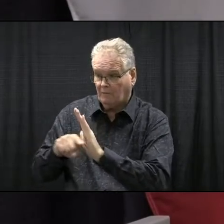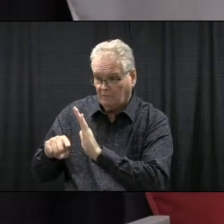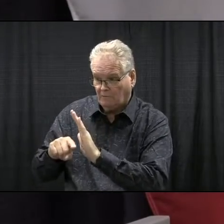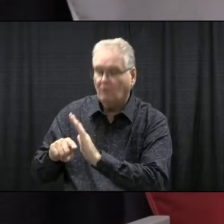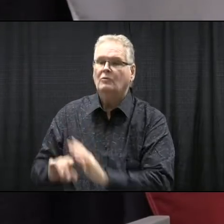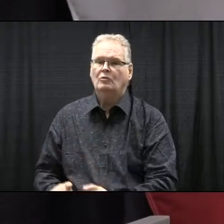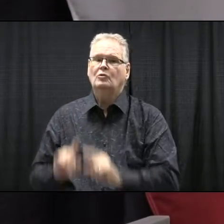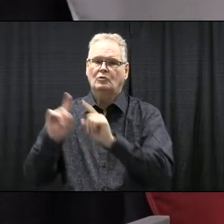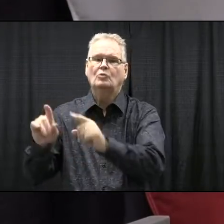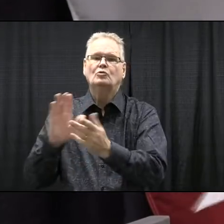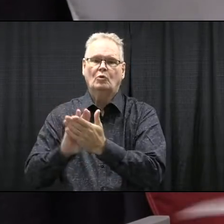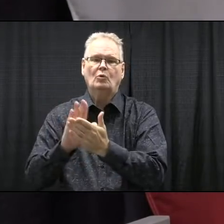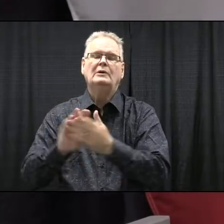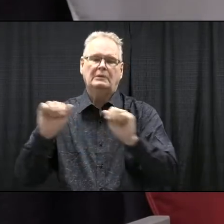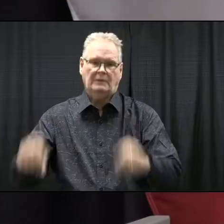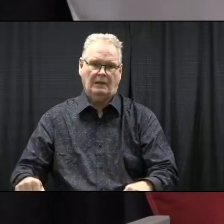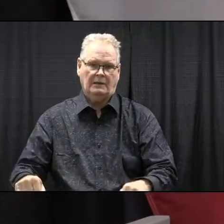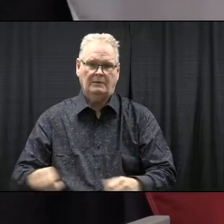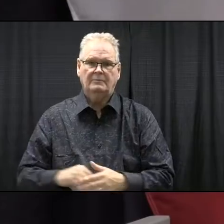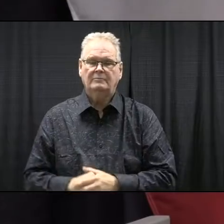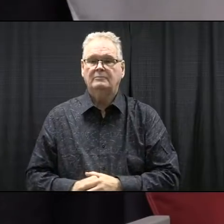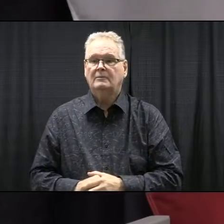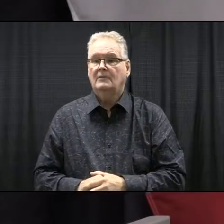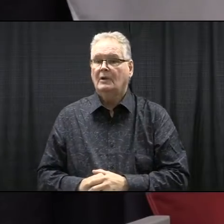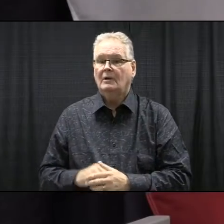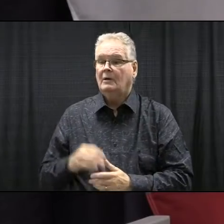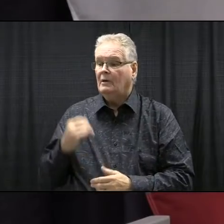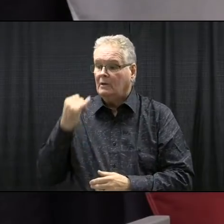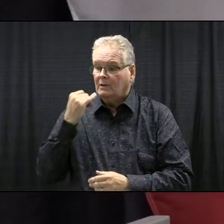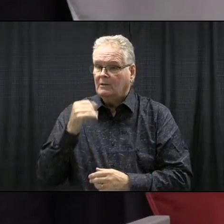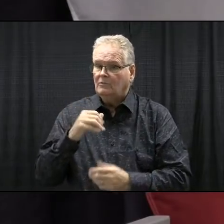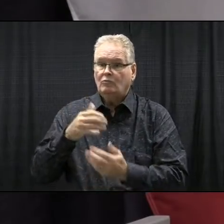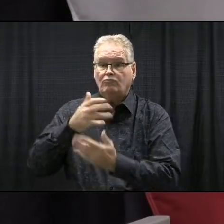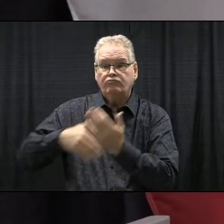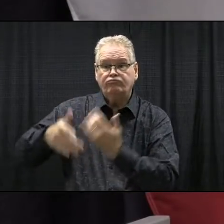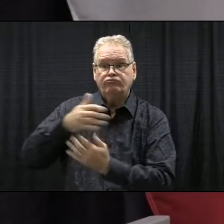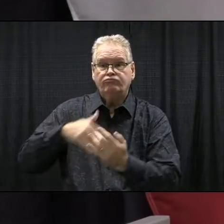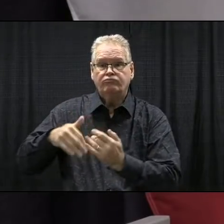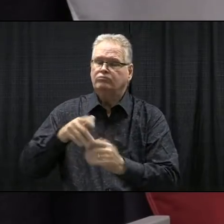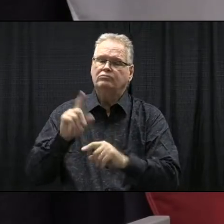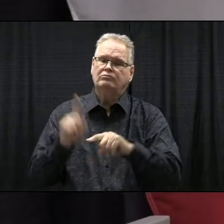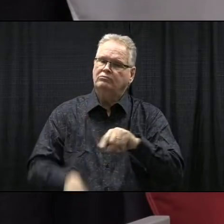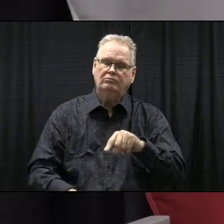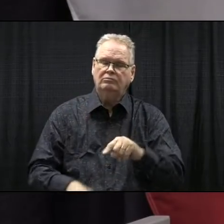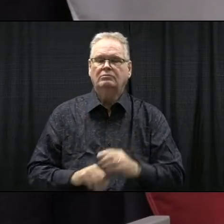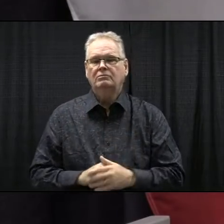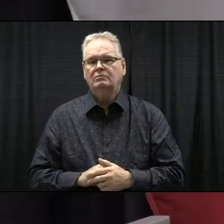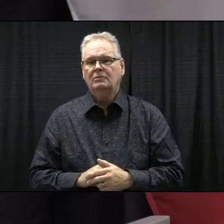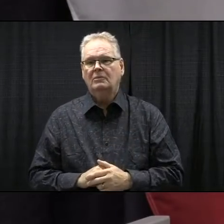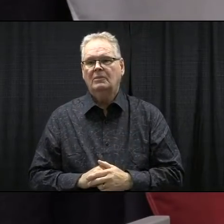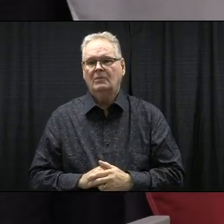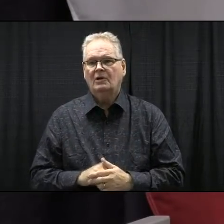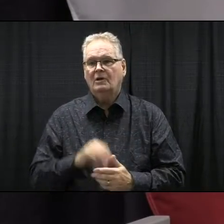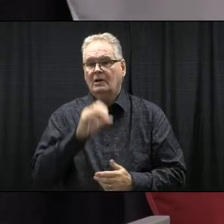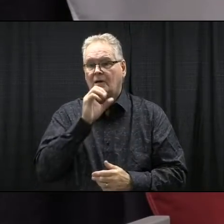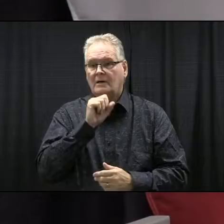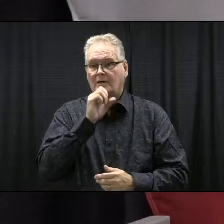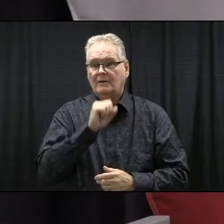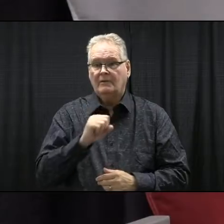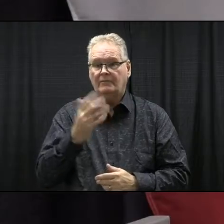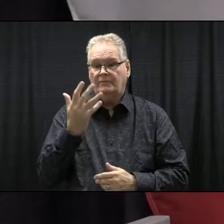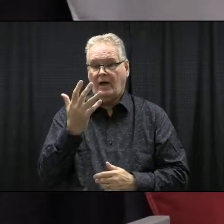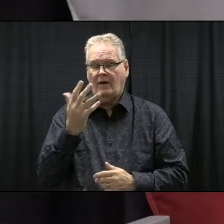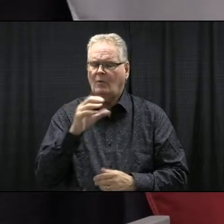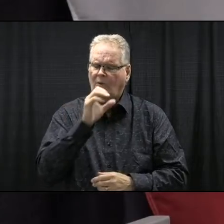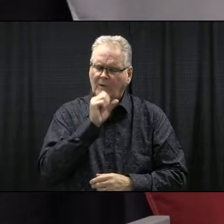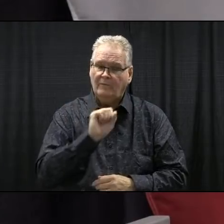before or after school programs. Those younger than 5 are not required to be tested as long as parents have their test on day 7 or later,